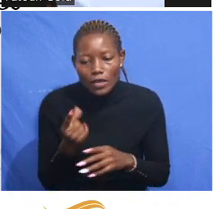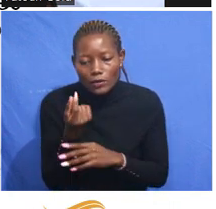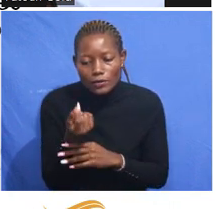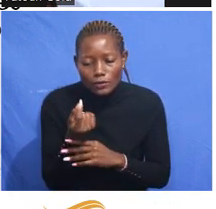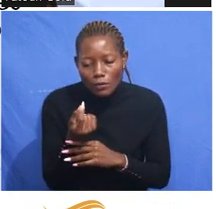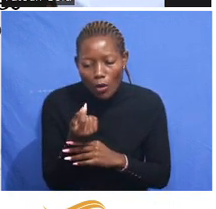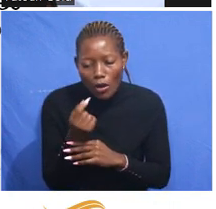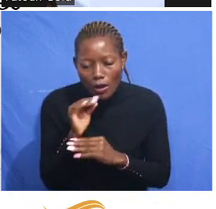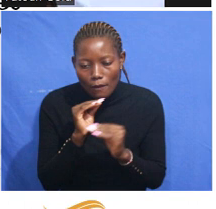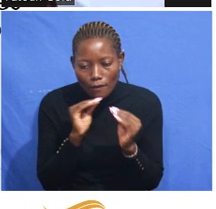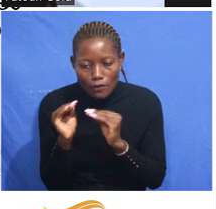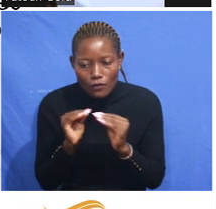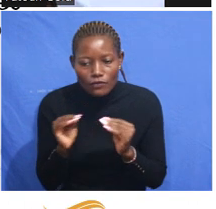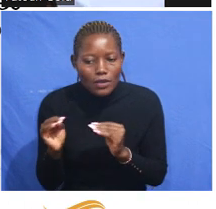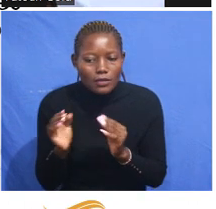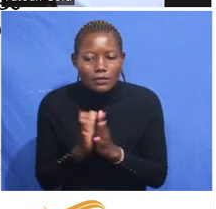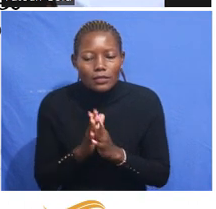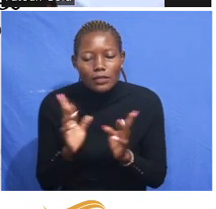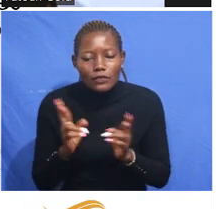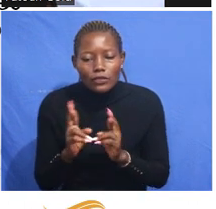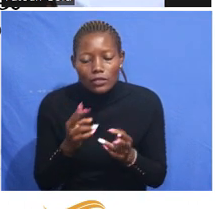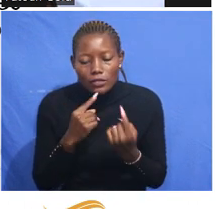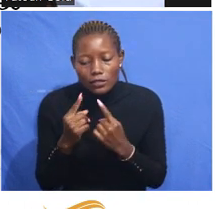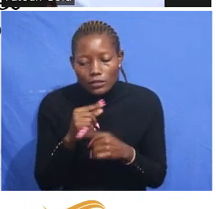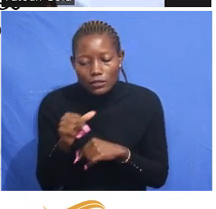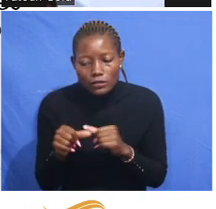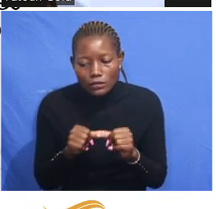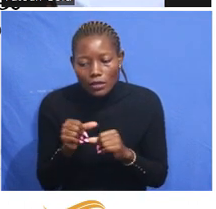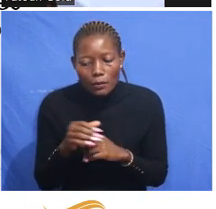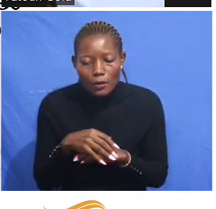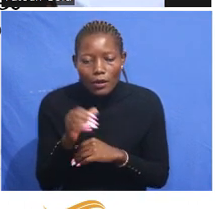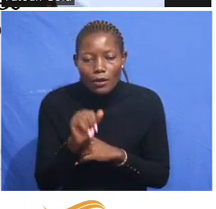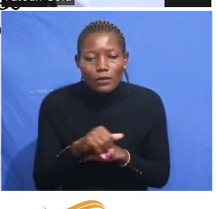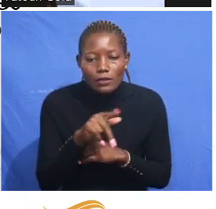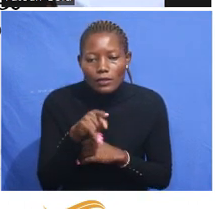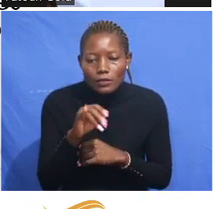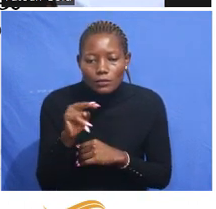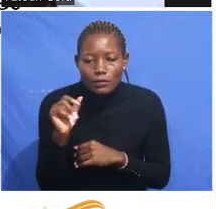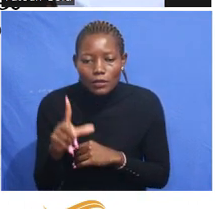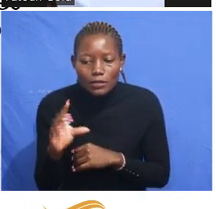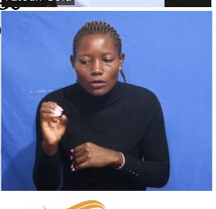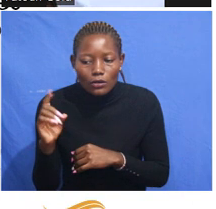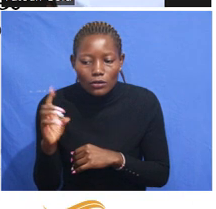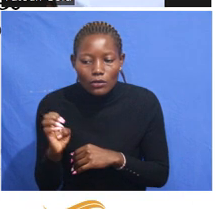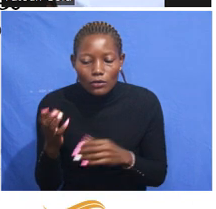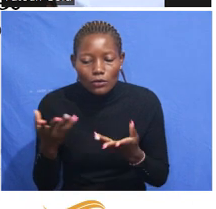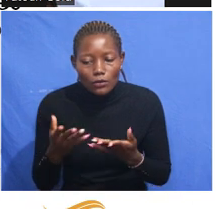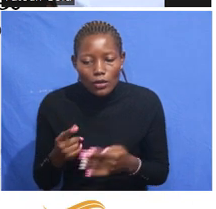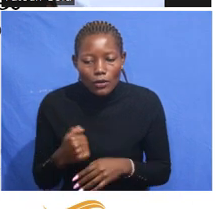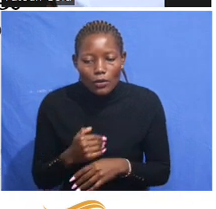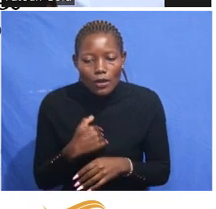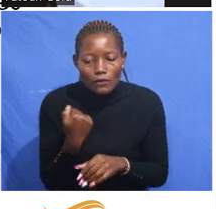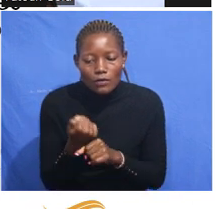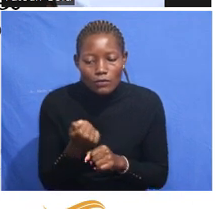of movement. And I've already mentioned the spinal cord, where we are having a function of